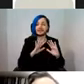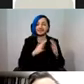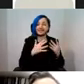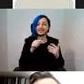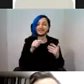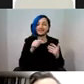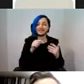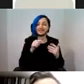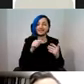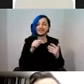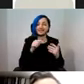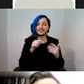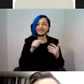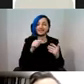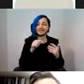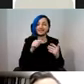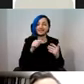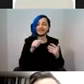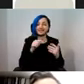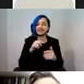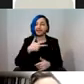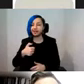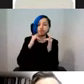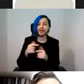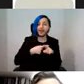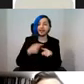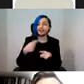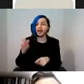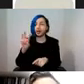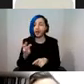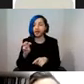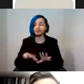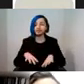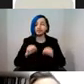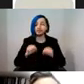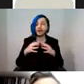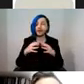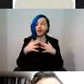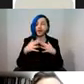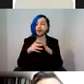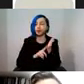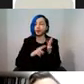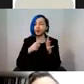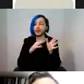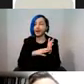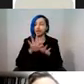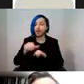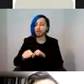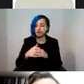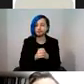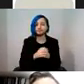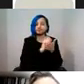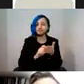England and Wales initiated by William the Conqueror and inscribed on